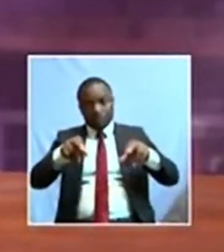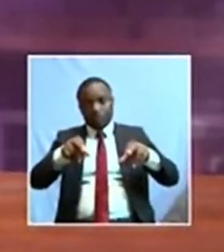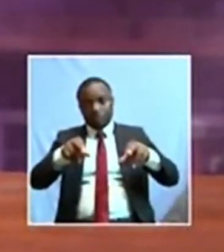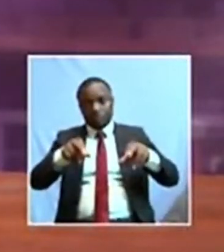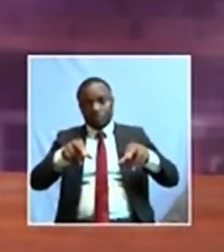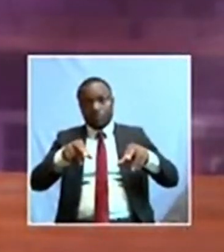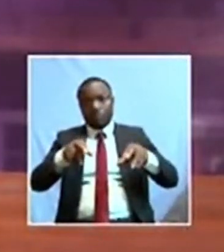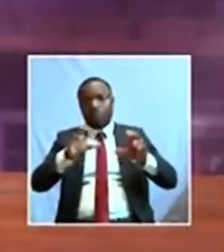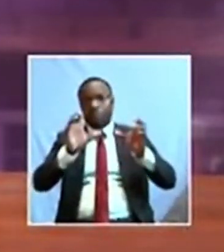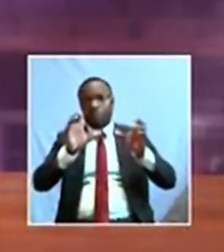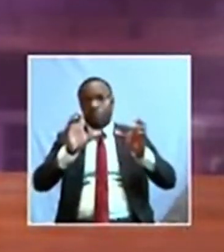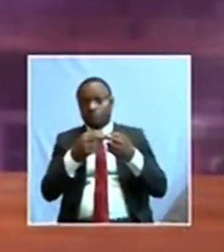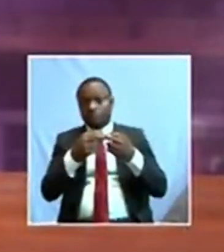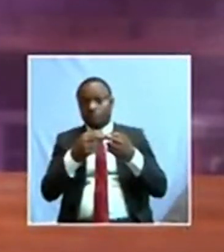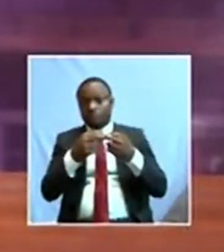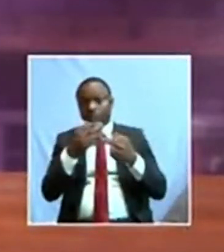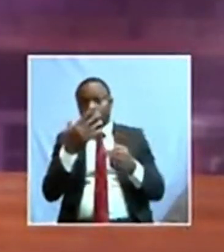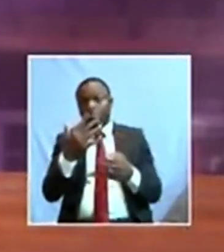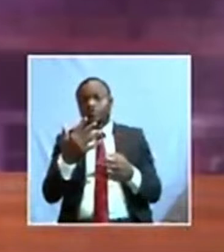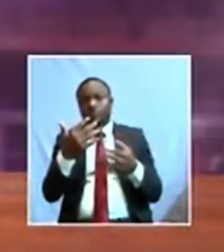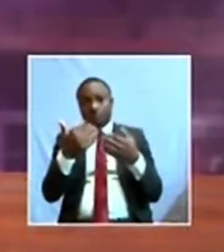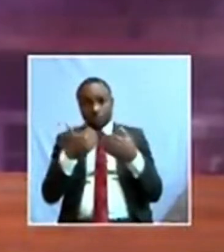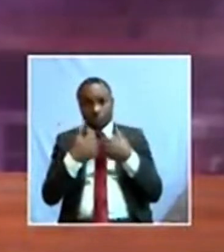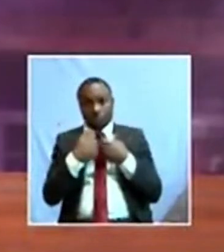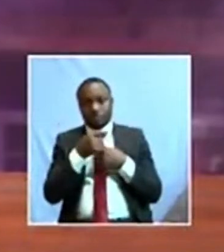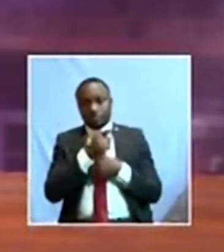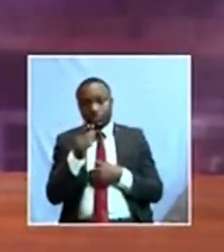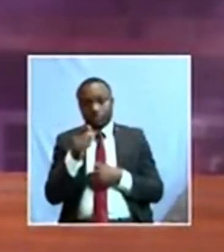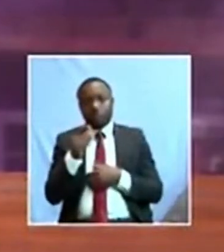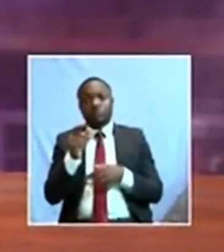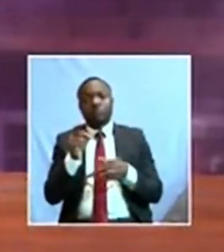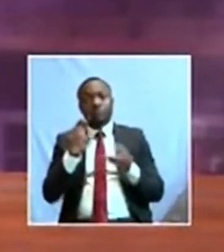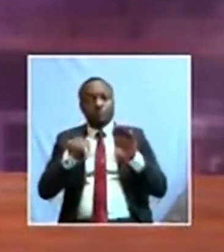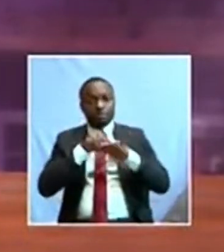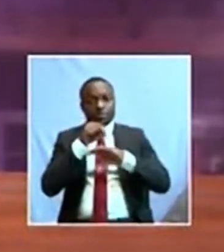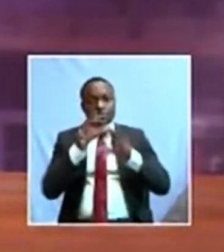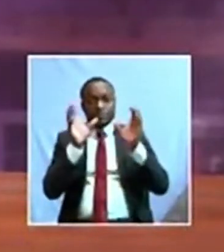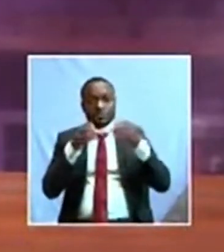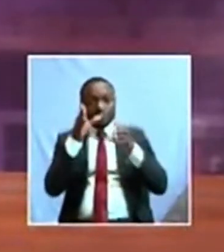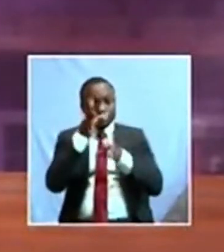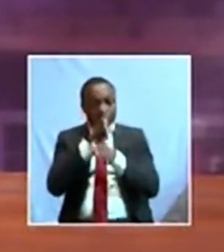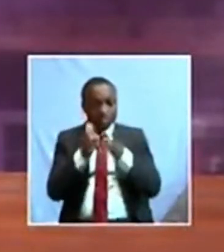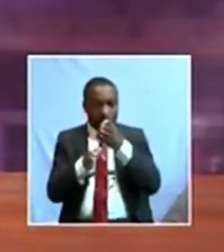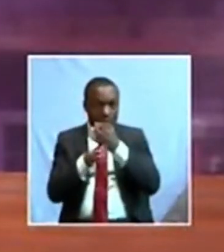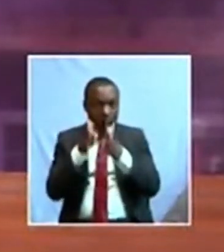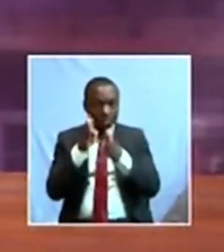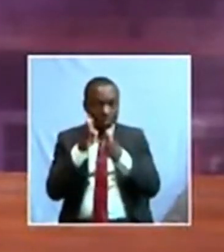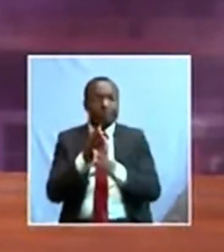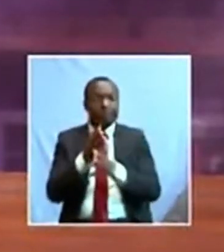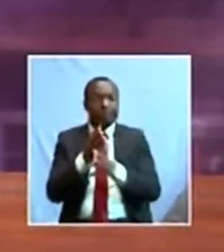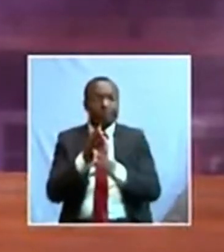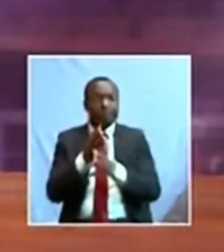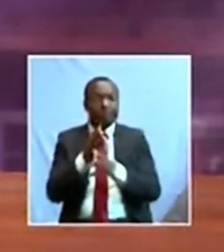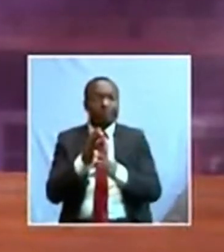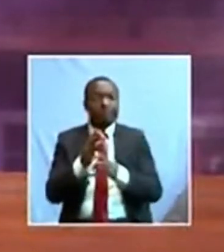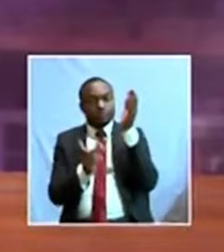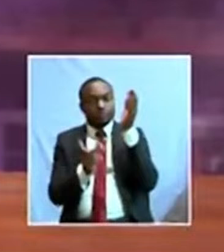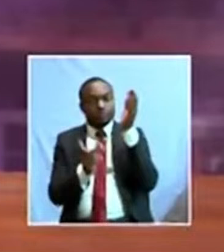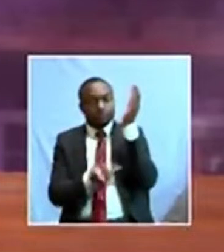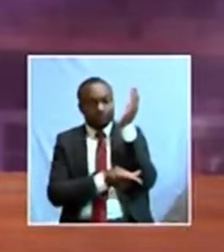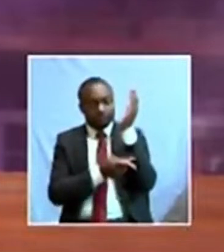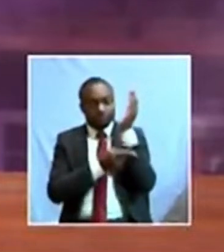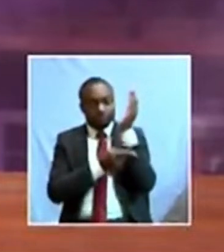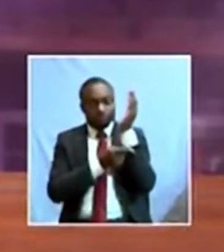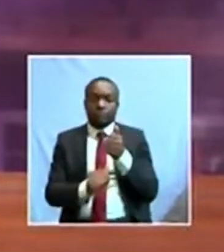Transport Works and Supply, and the witnesses include a National Council for Construction, Zambia Development